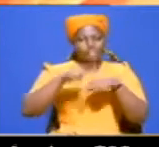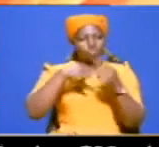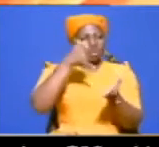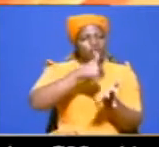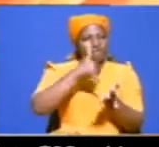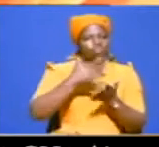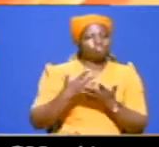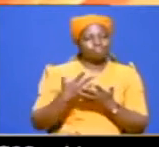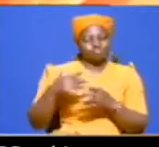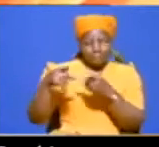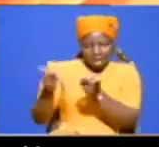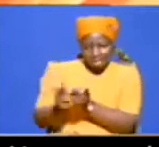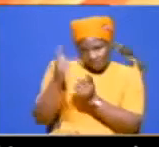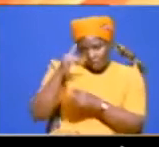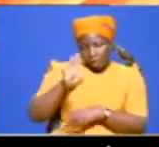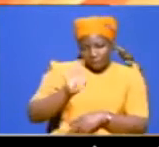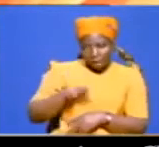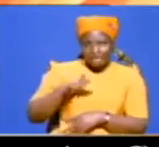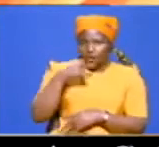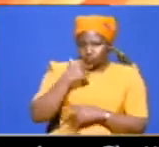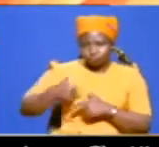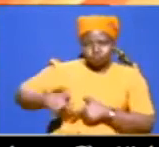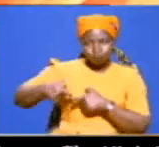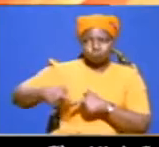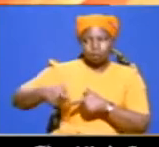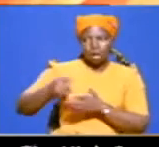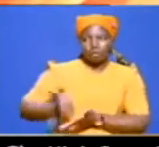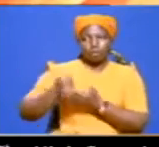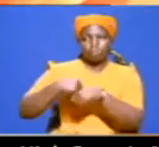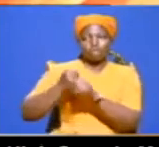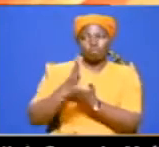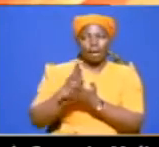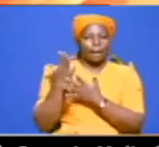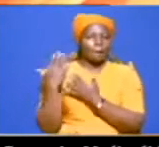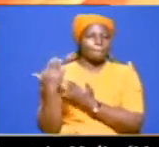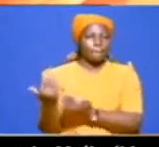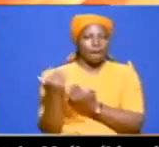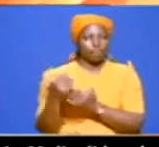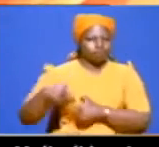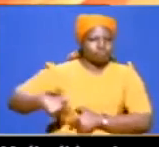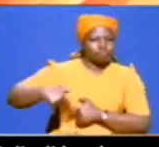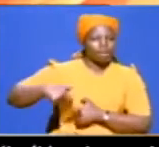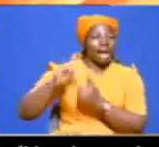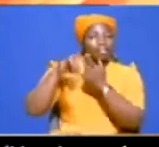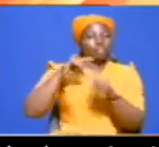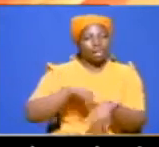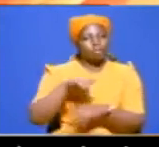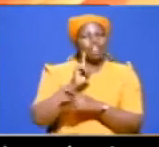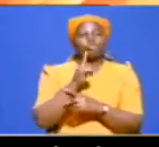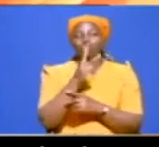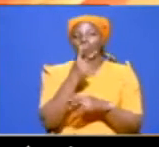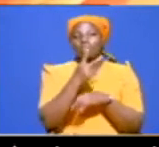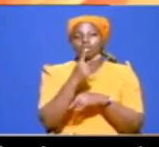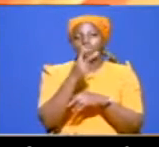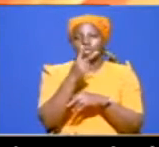mothers to ensure their babies consume breast milk until they are at least 2 years old. Now, the call coming ahead